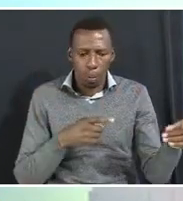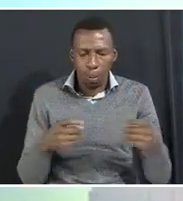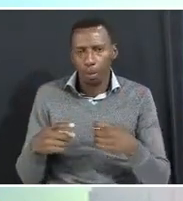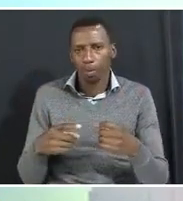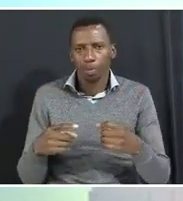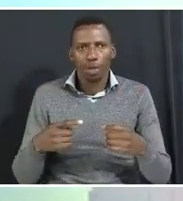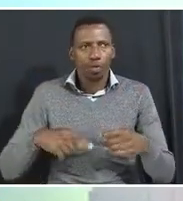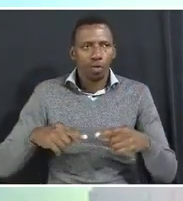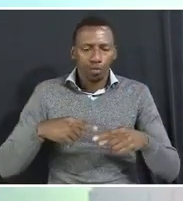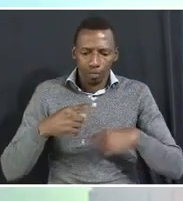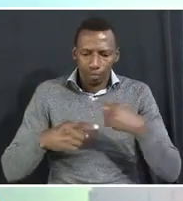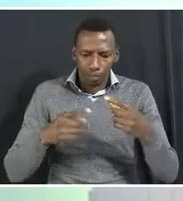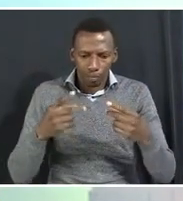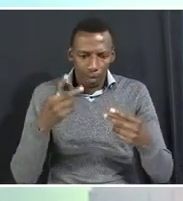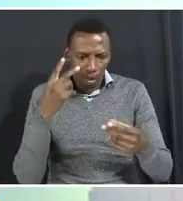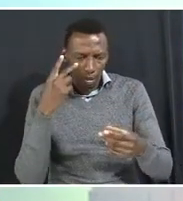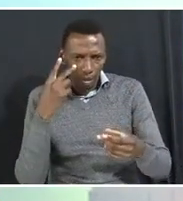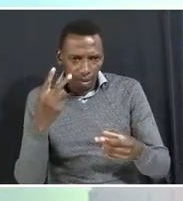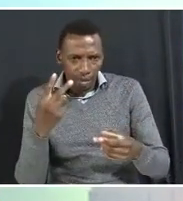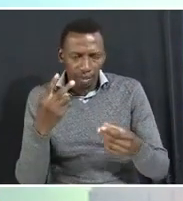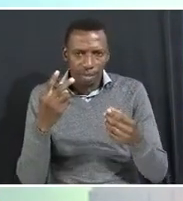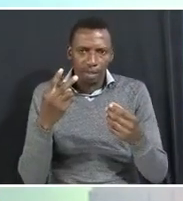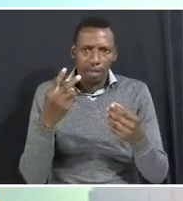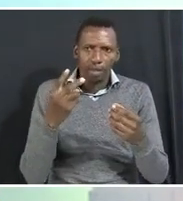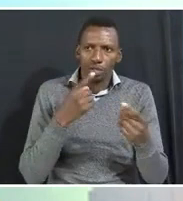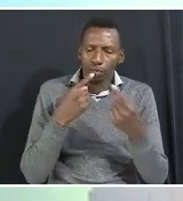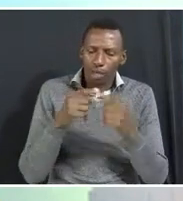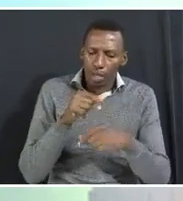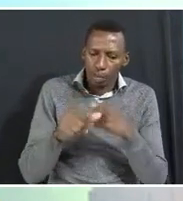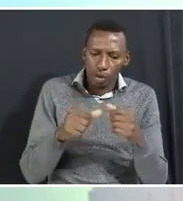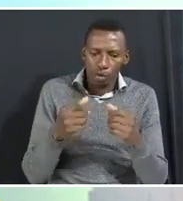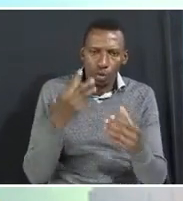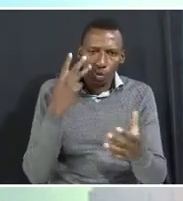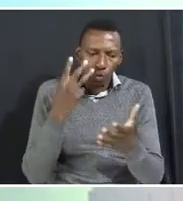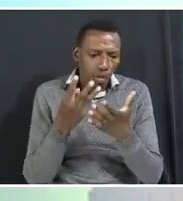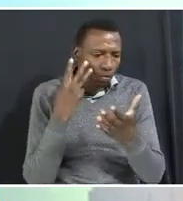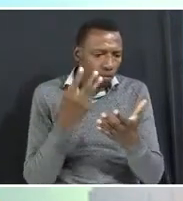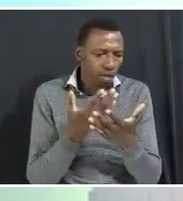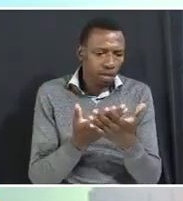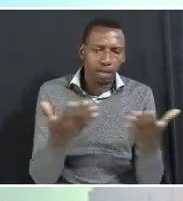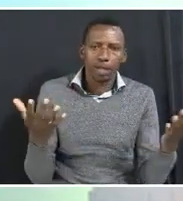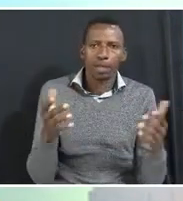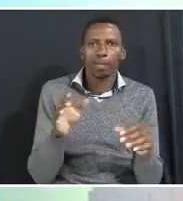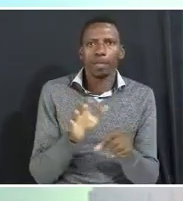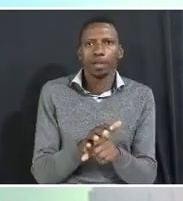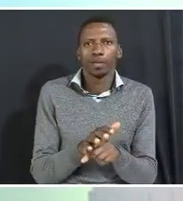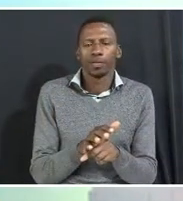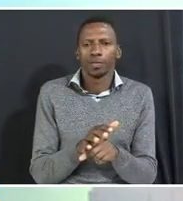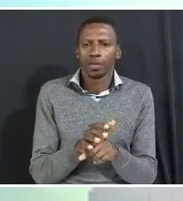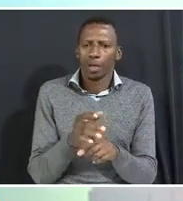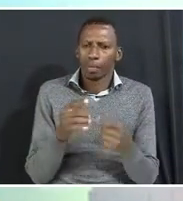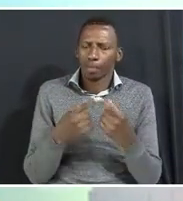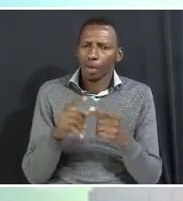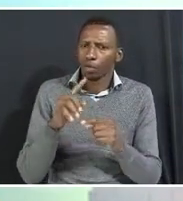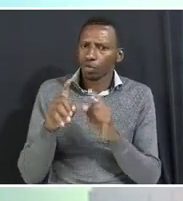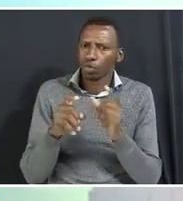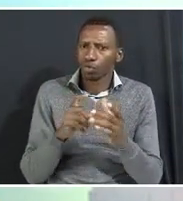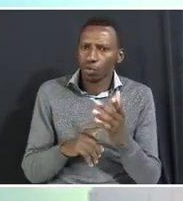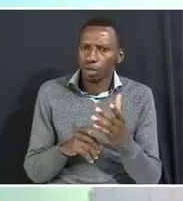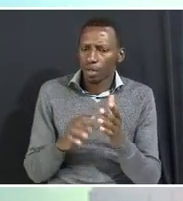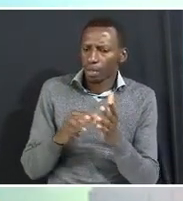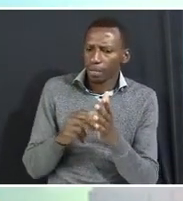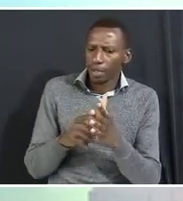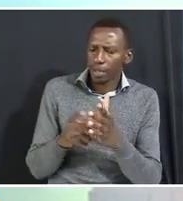we are witnessing today. The question that one would ask is, does it mean that in the days of Jesus, there were no